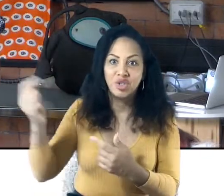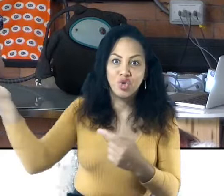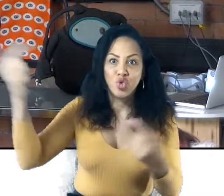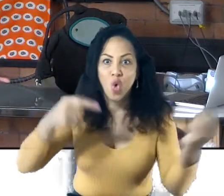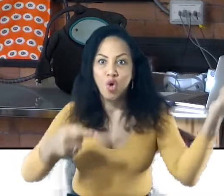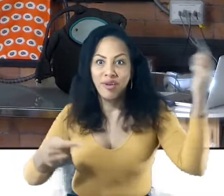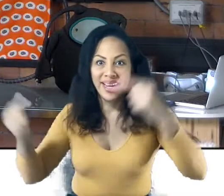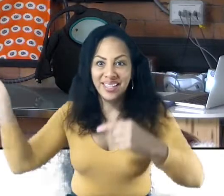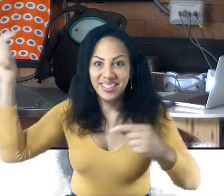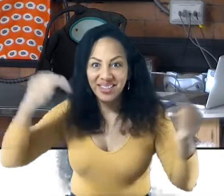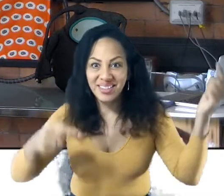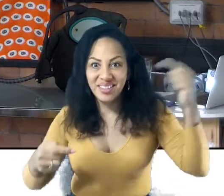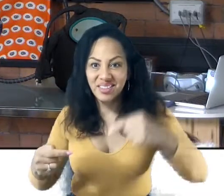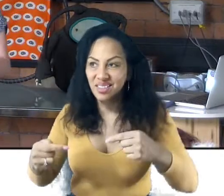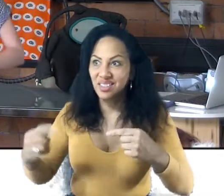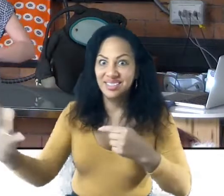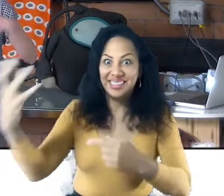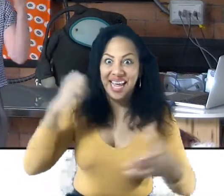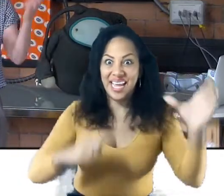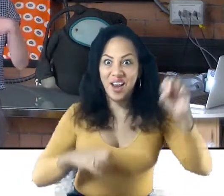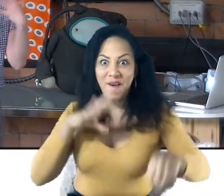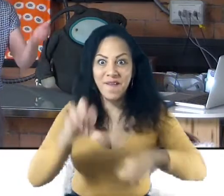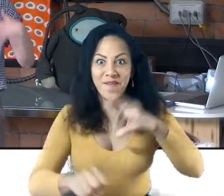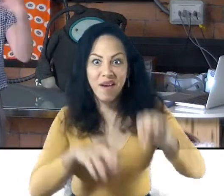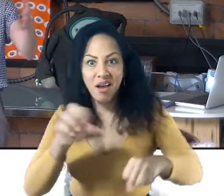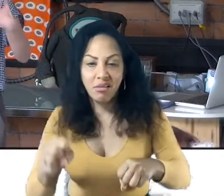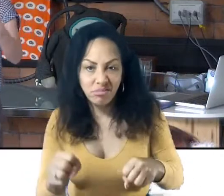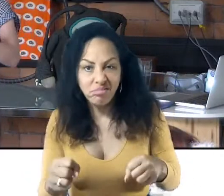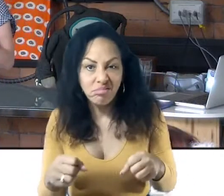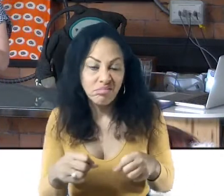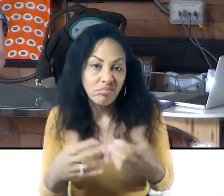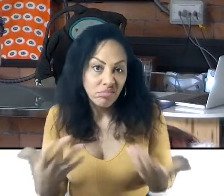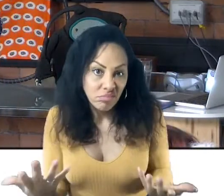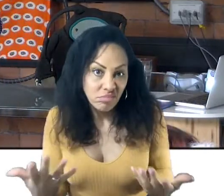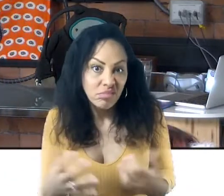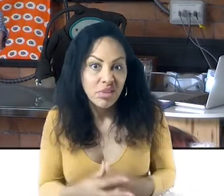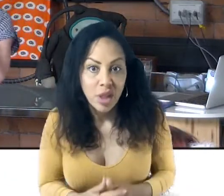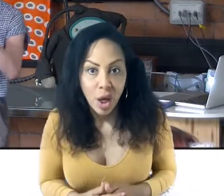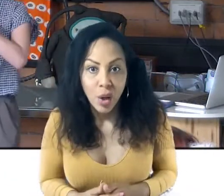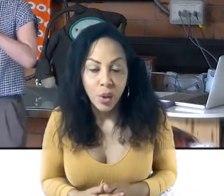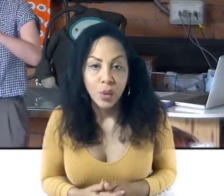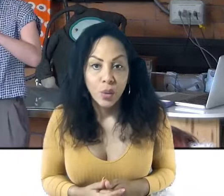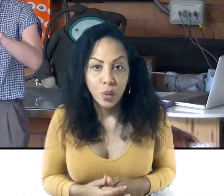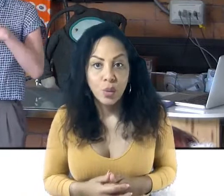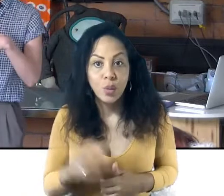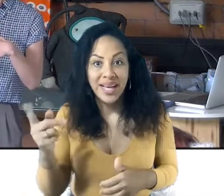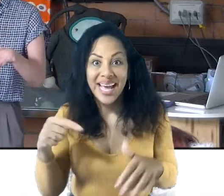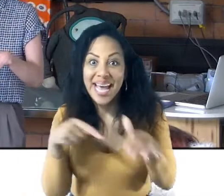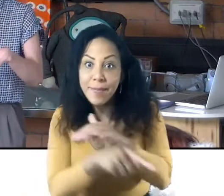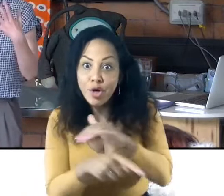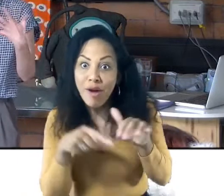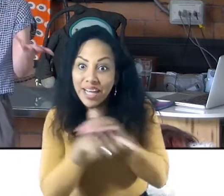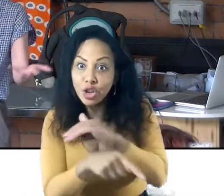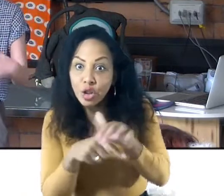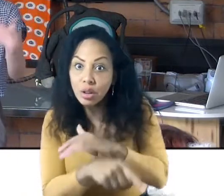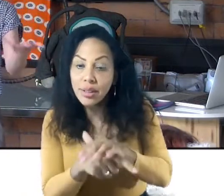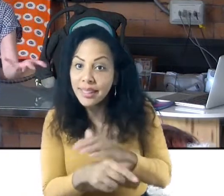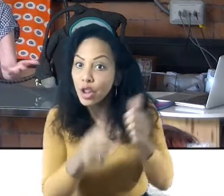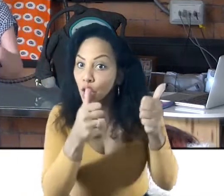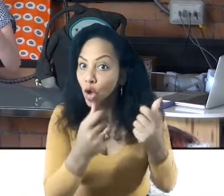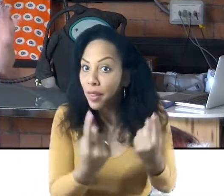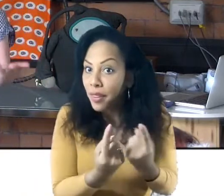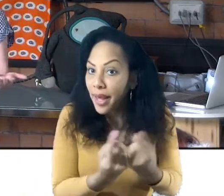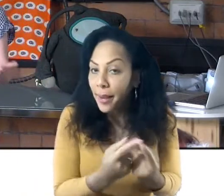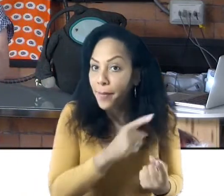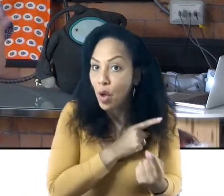immigration is a fantastic thing because you've got a cultural influx and sharing and ideas, and and culture and